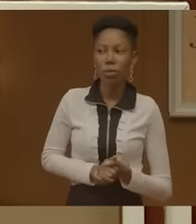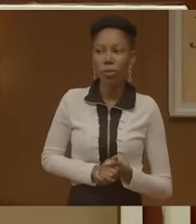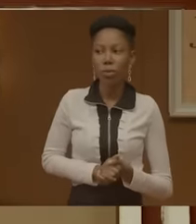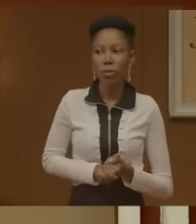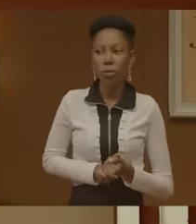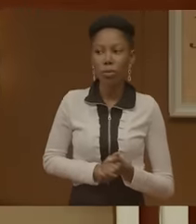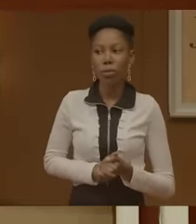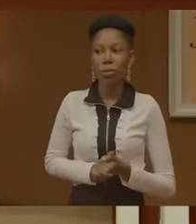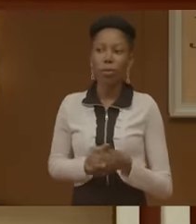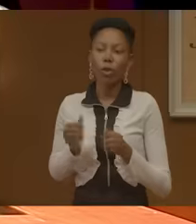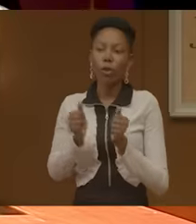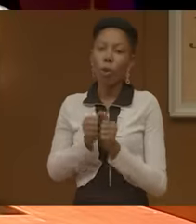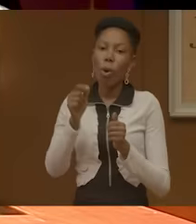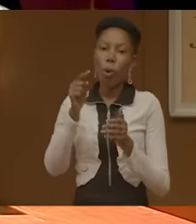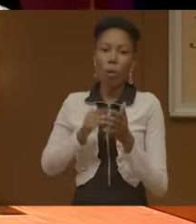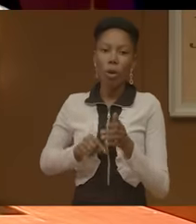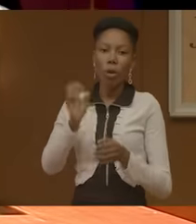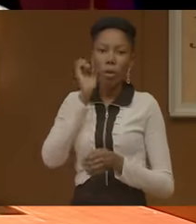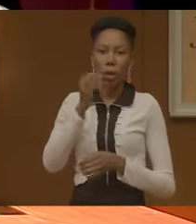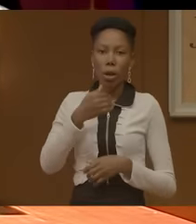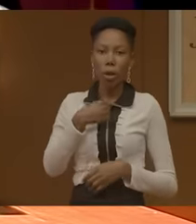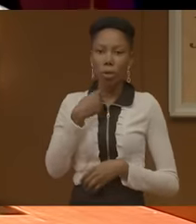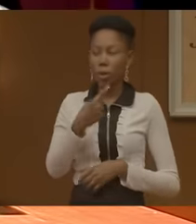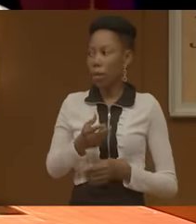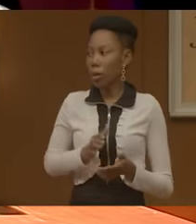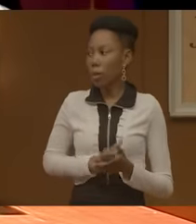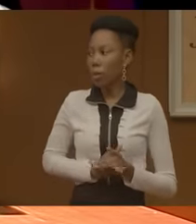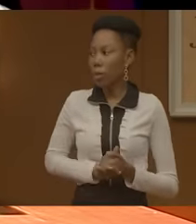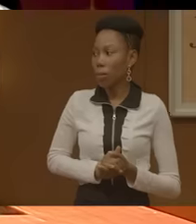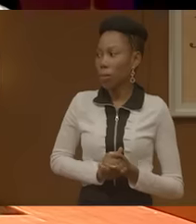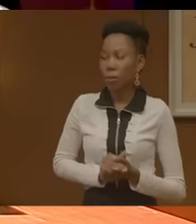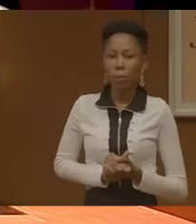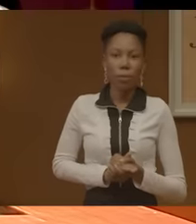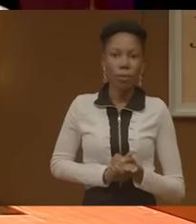accordingly to what she said, I can say that